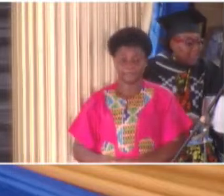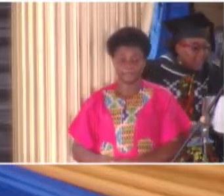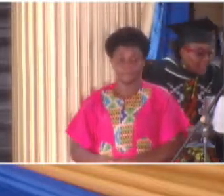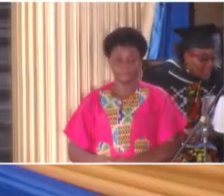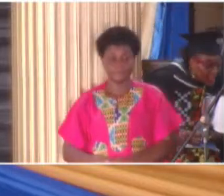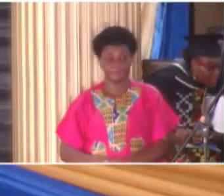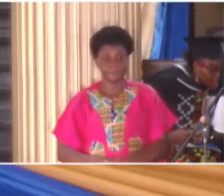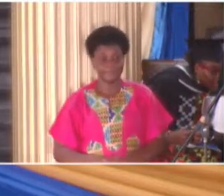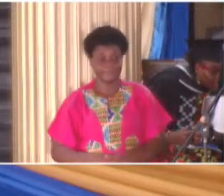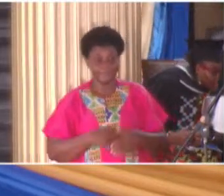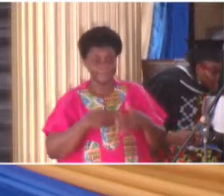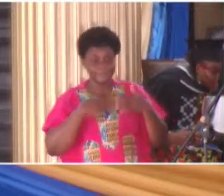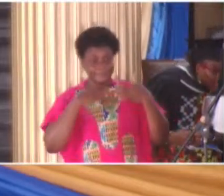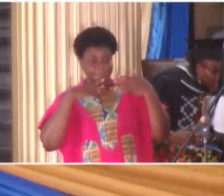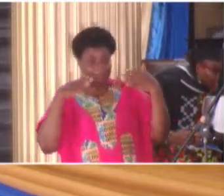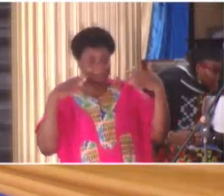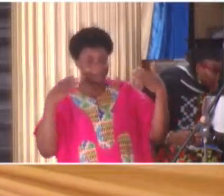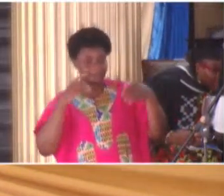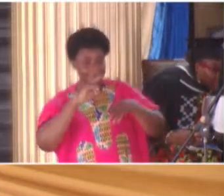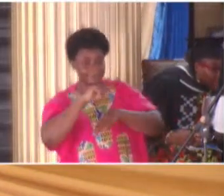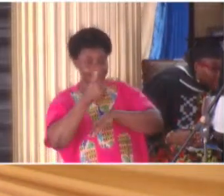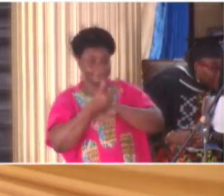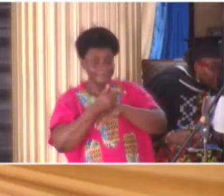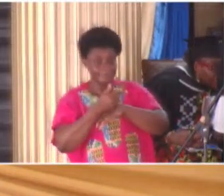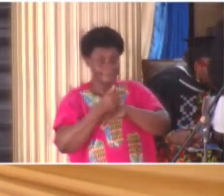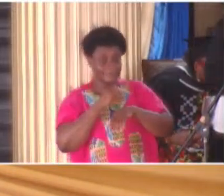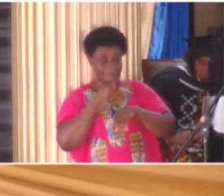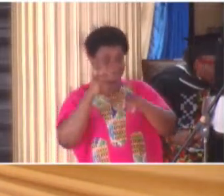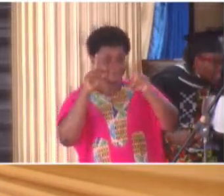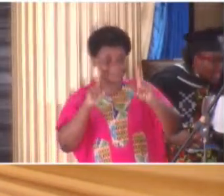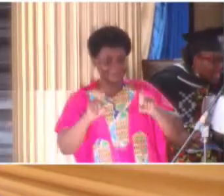Smile, everyone. It's our graduation, not an exam.